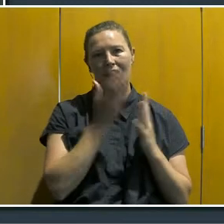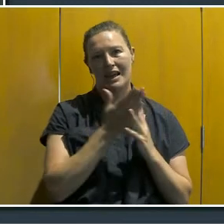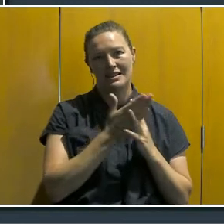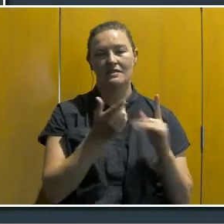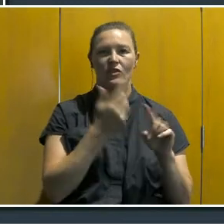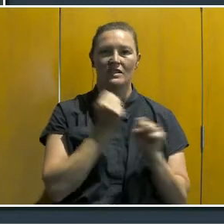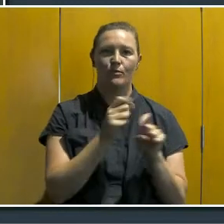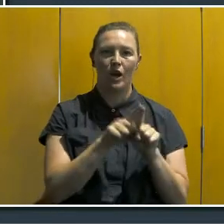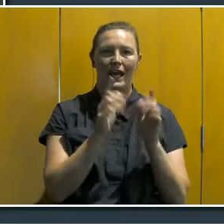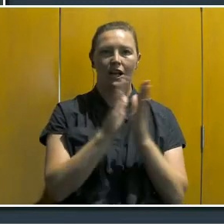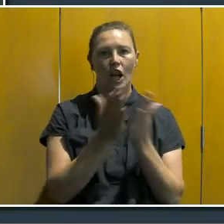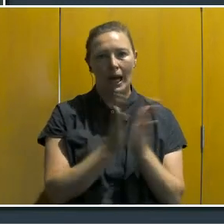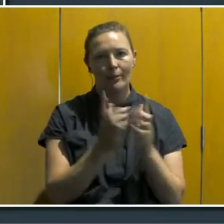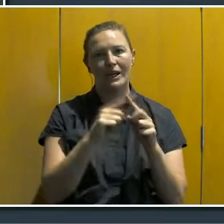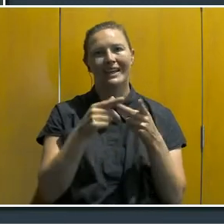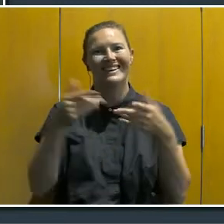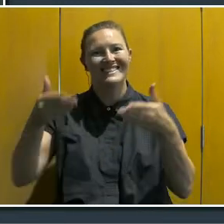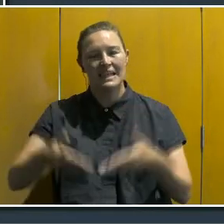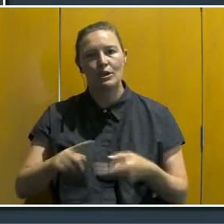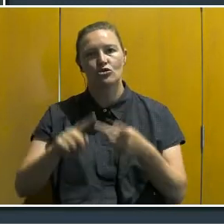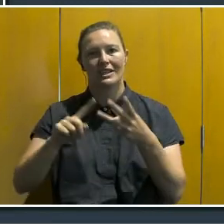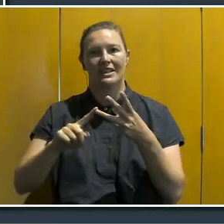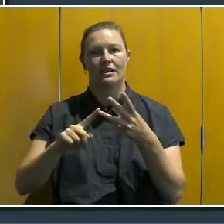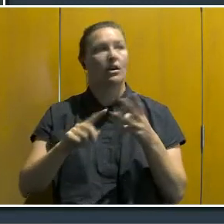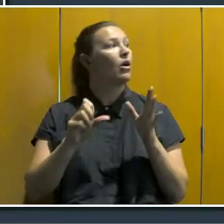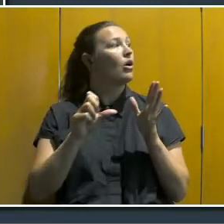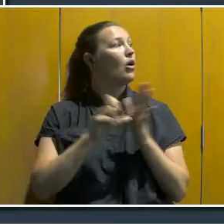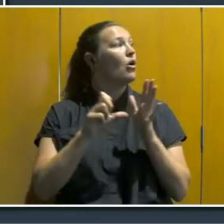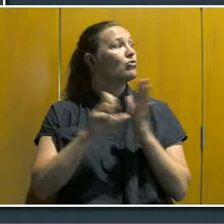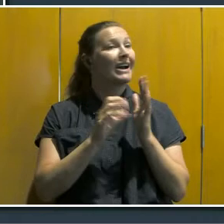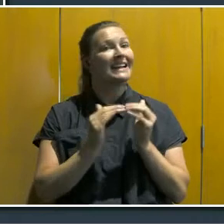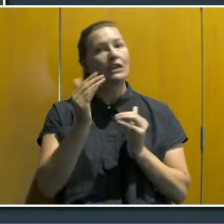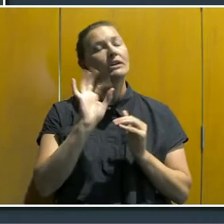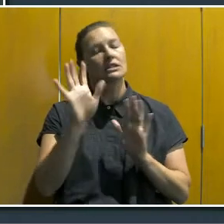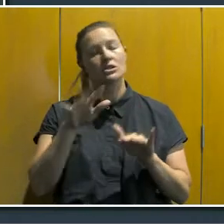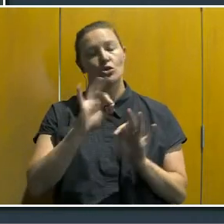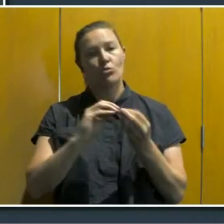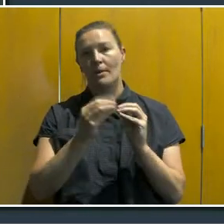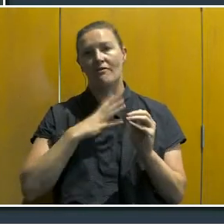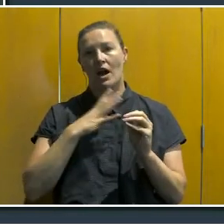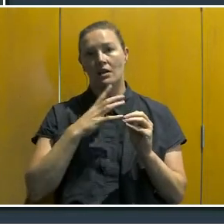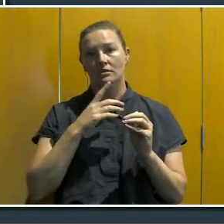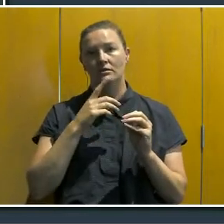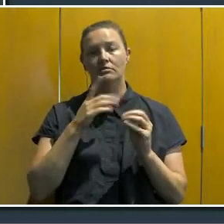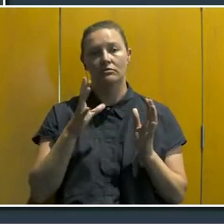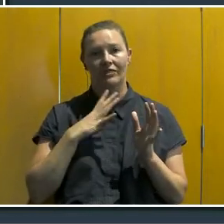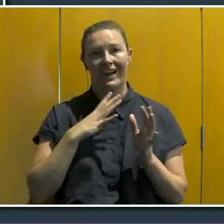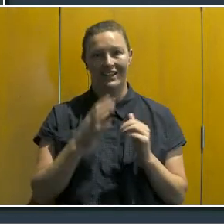our libraries, cemeteries, parks. Oh, rate increase, and I don't have an issue with. So, you could put it up by more, I'd be